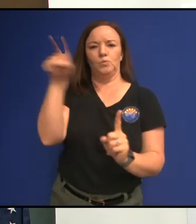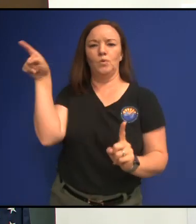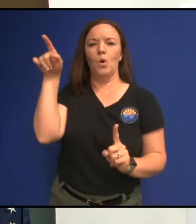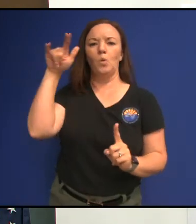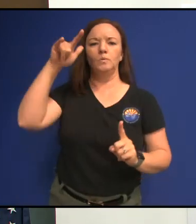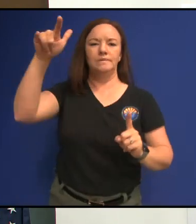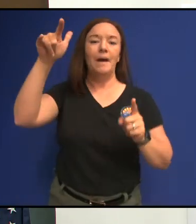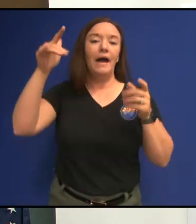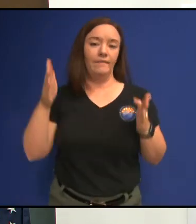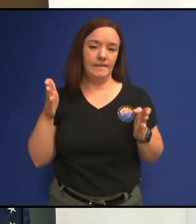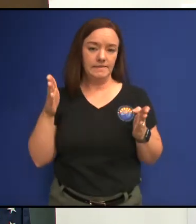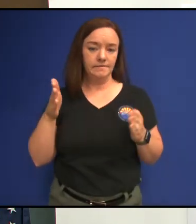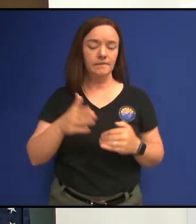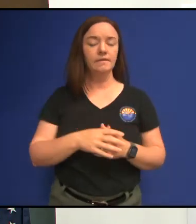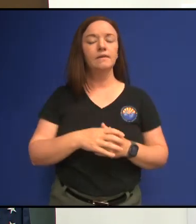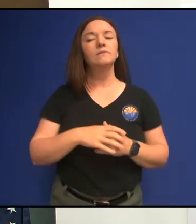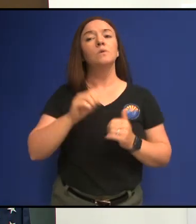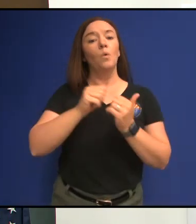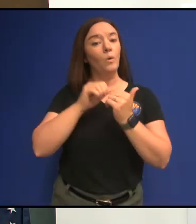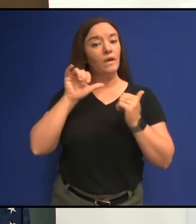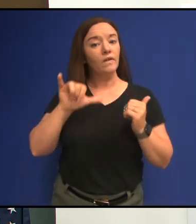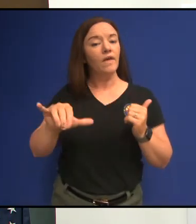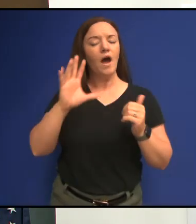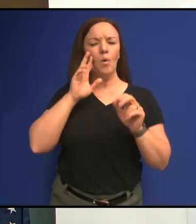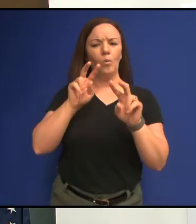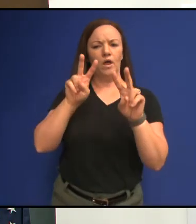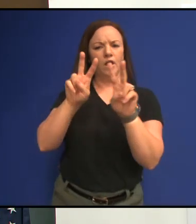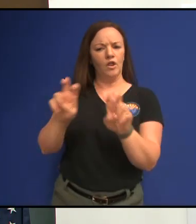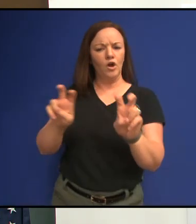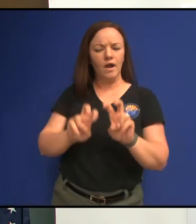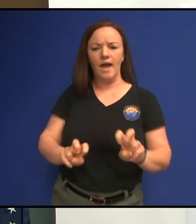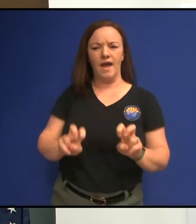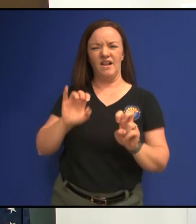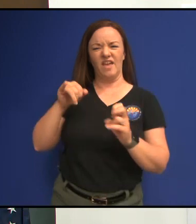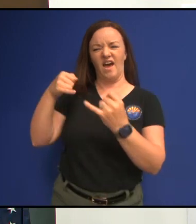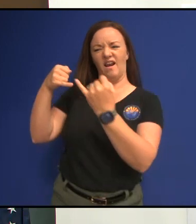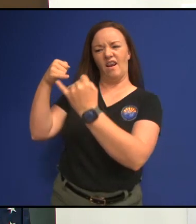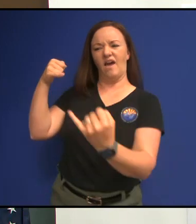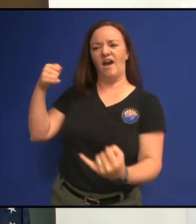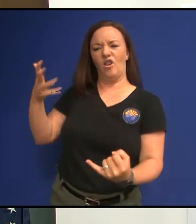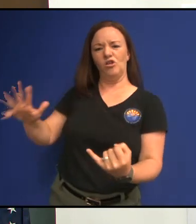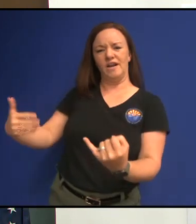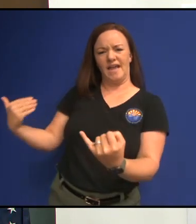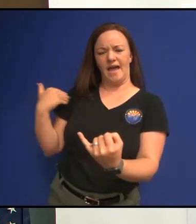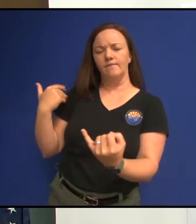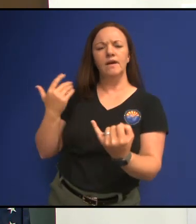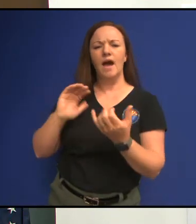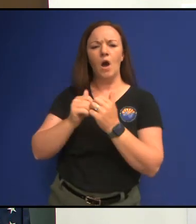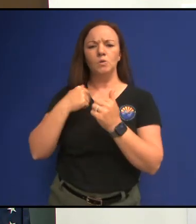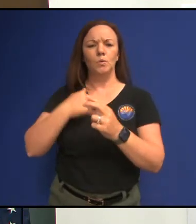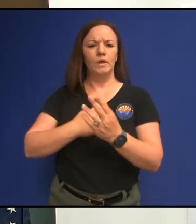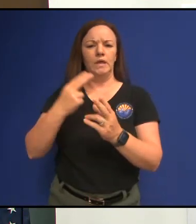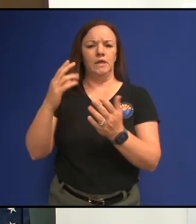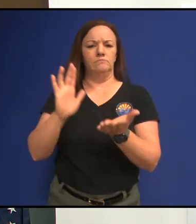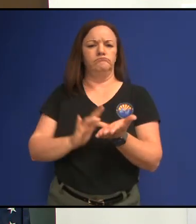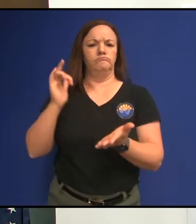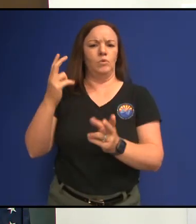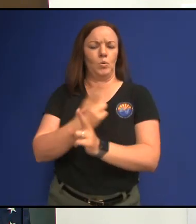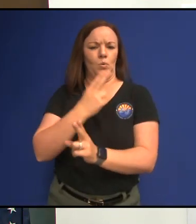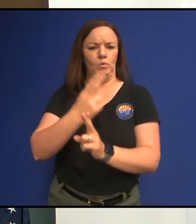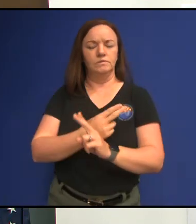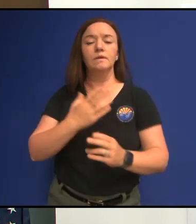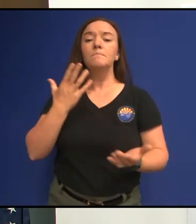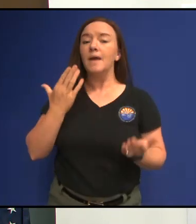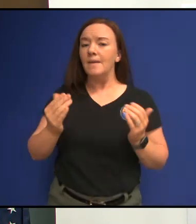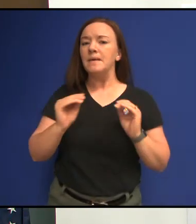at, how do we use the line that we've put in. There could be some more firing that happens along that line, again, to remove the fuel